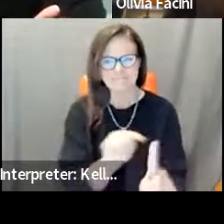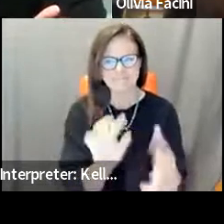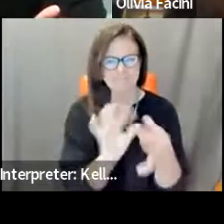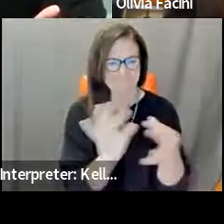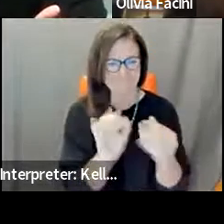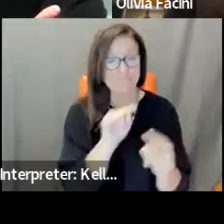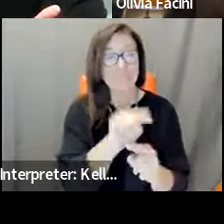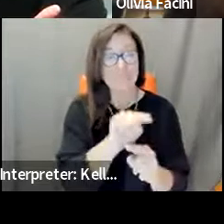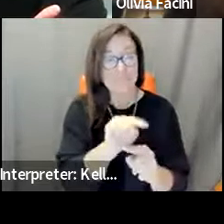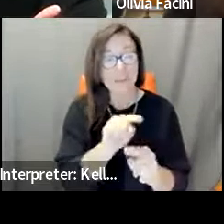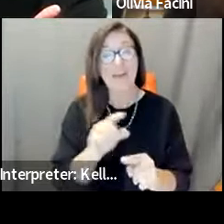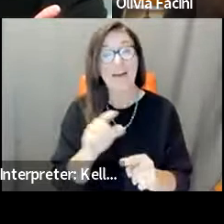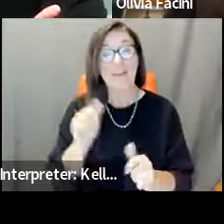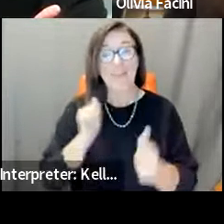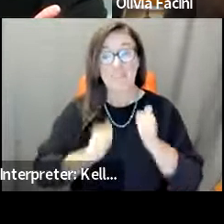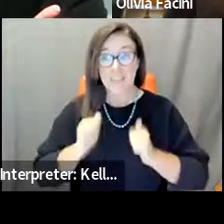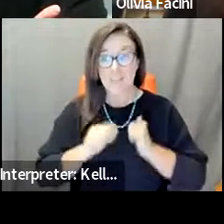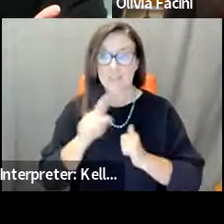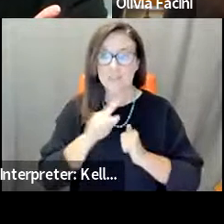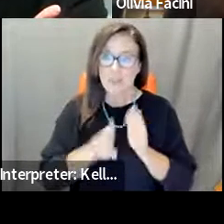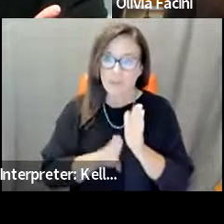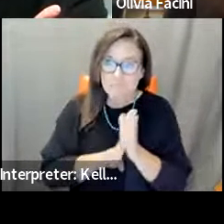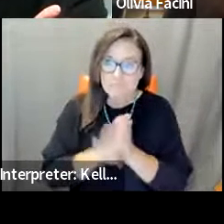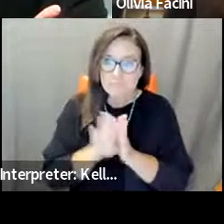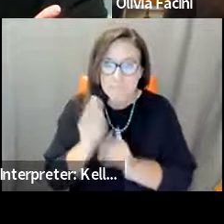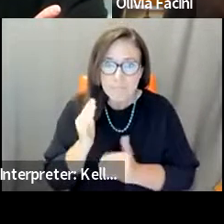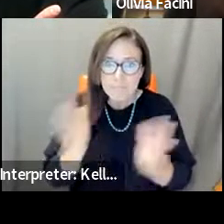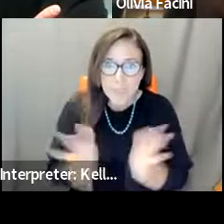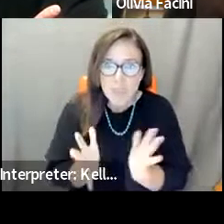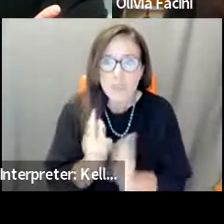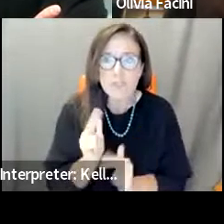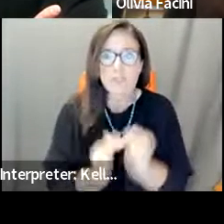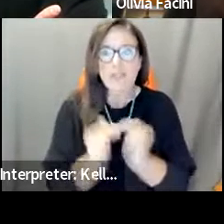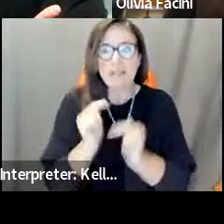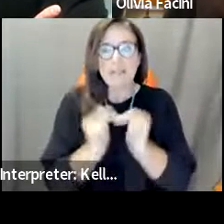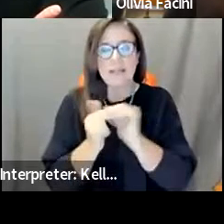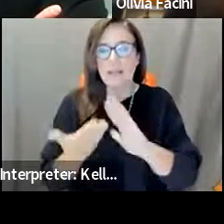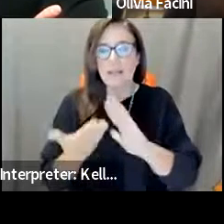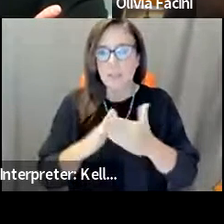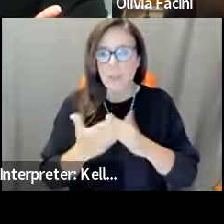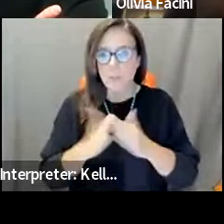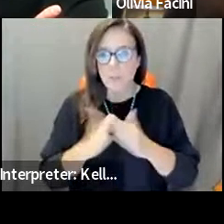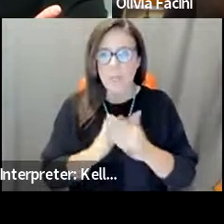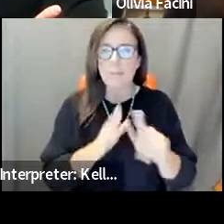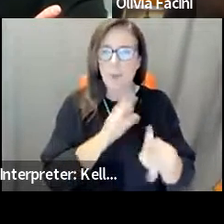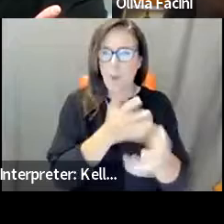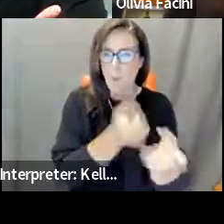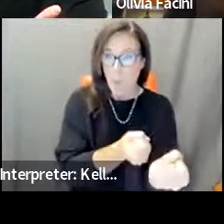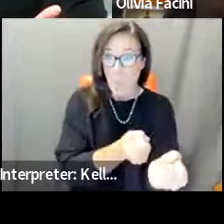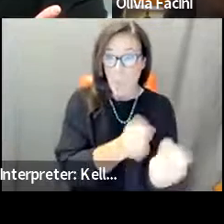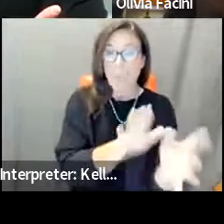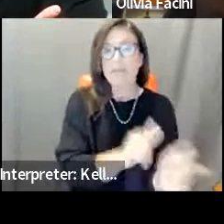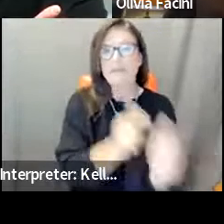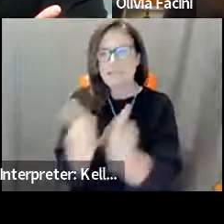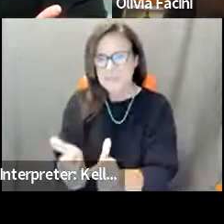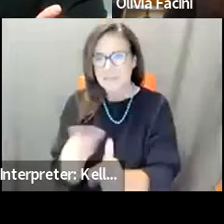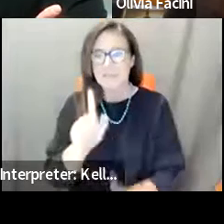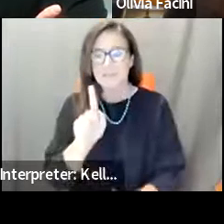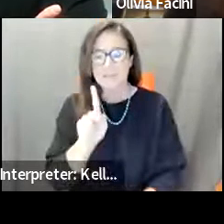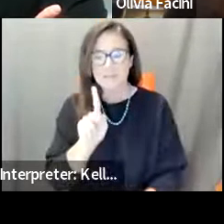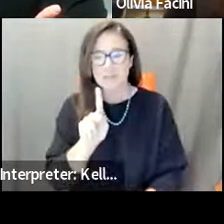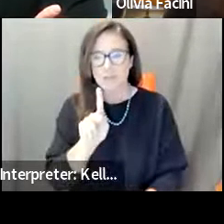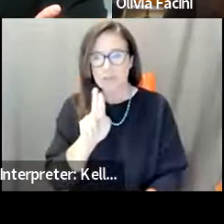theaters building community. But before we get into that, I also want to hear from Krystal and Tina about what